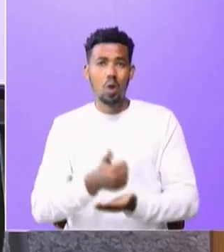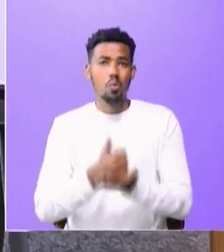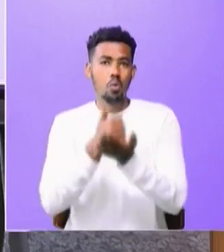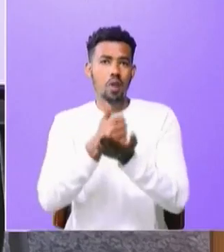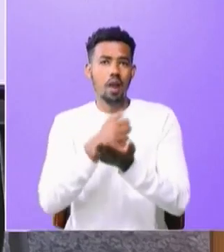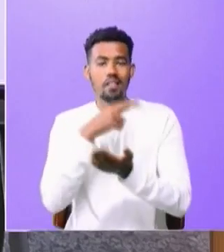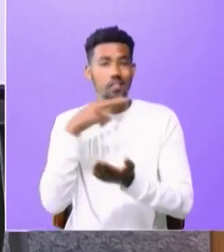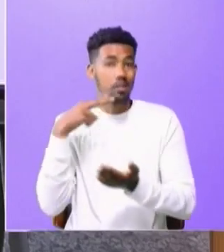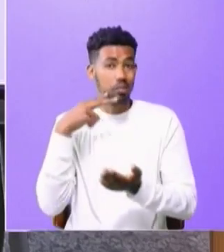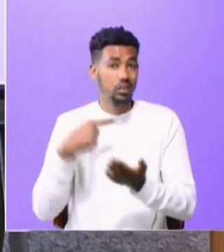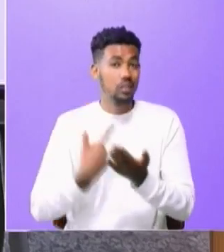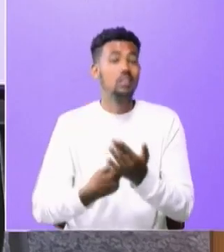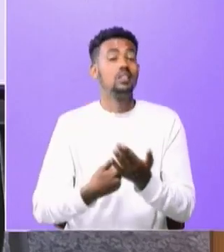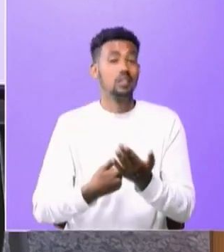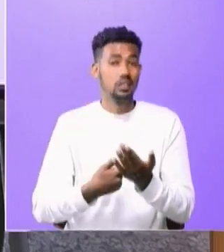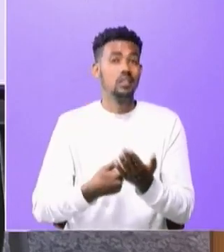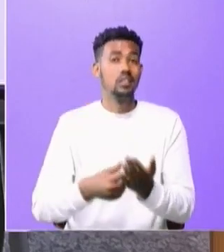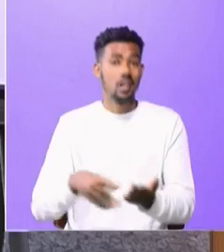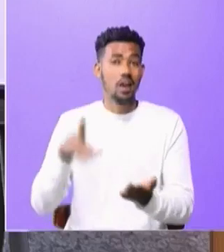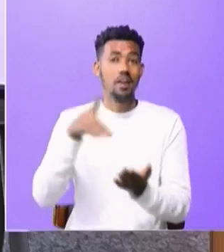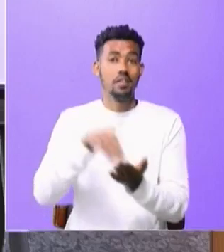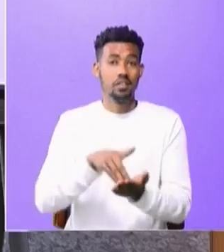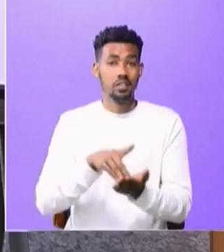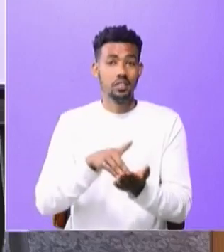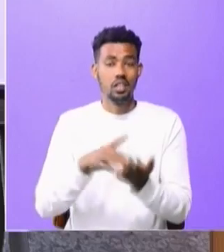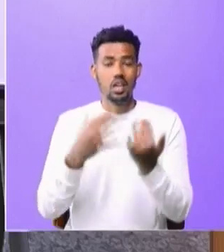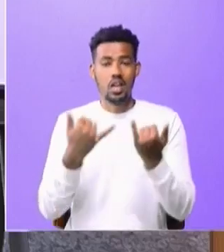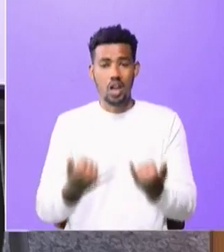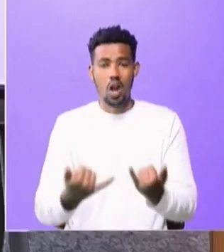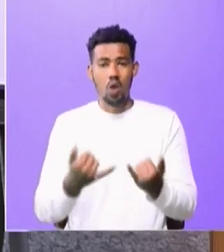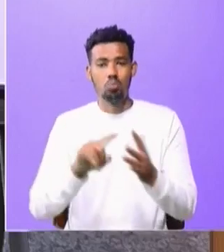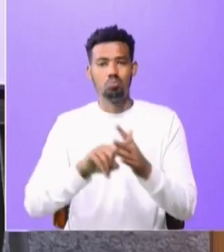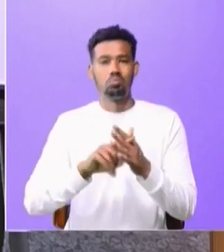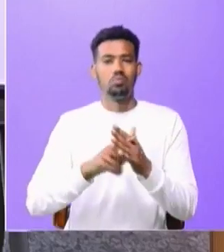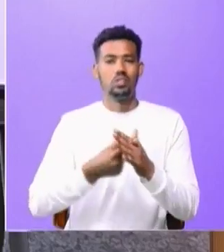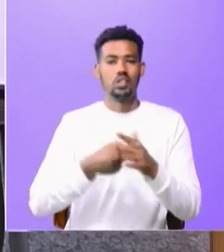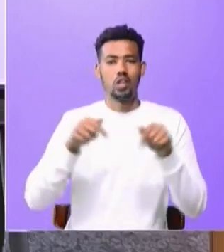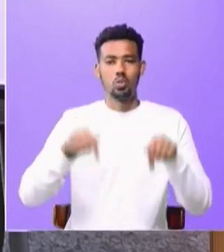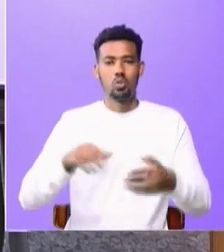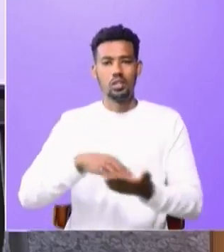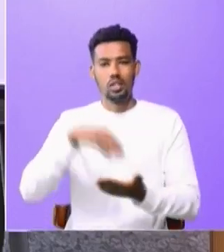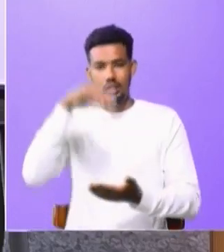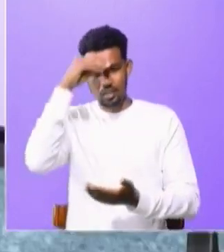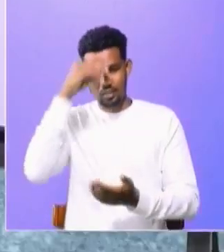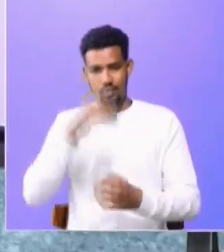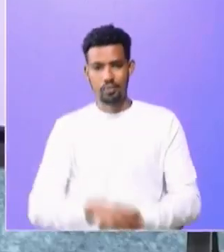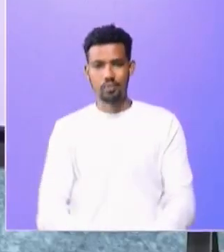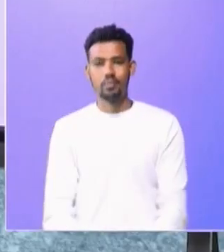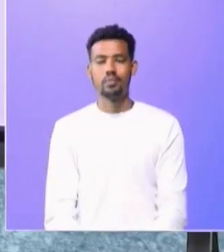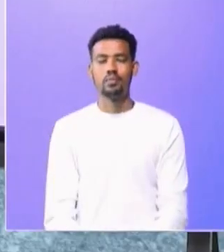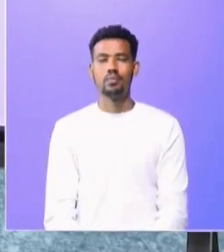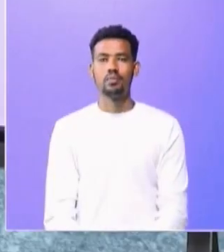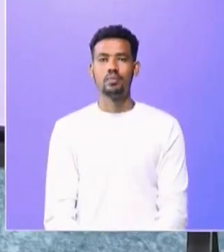verbs. This is revision. Let us start today's lesson.